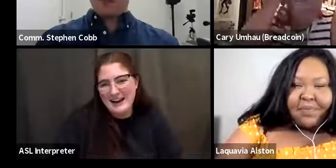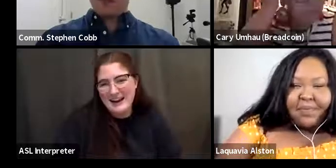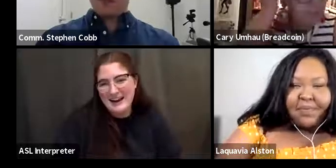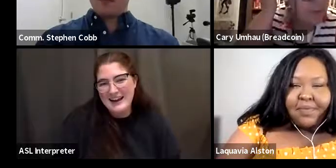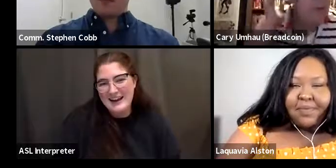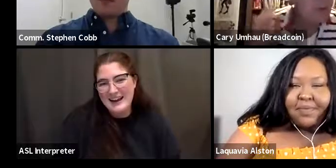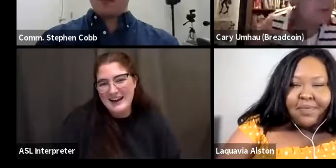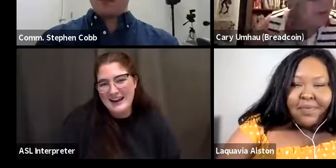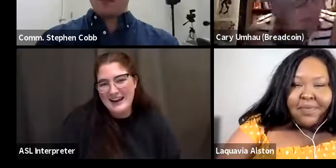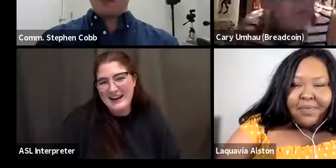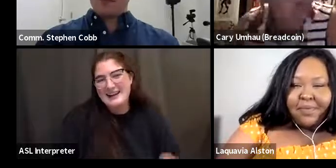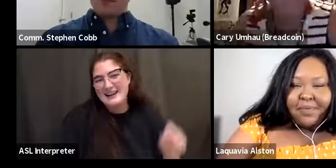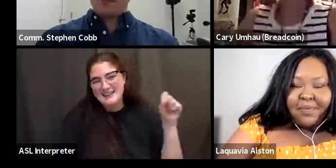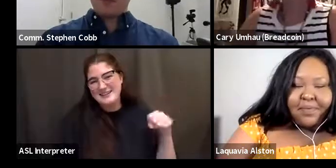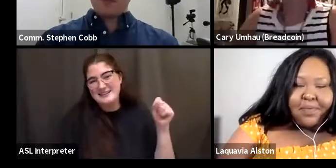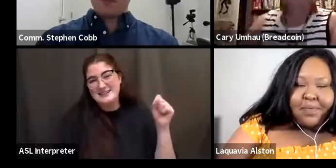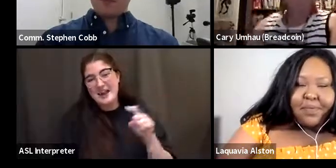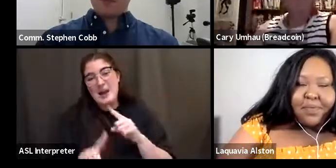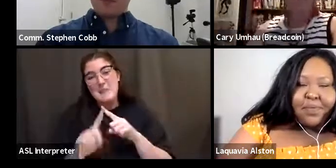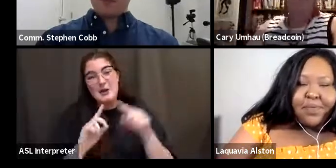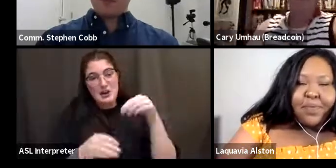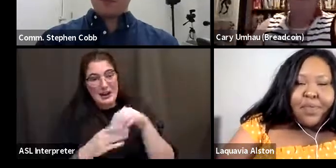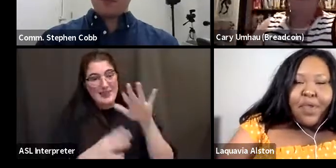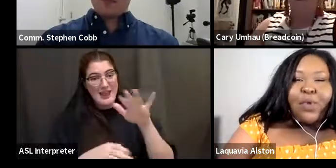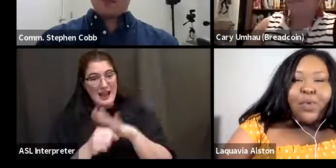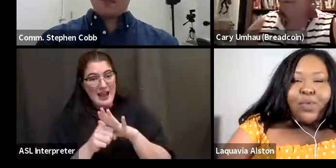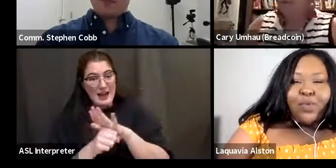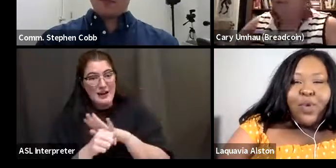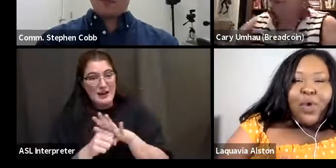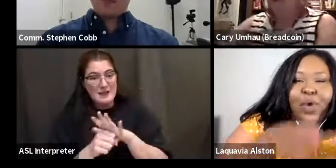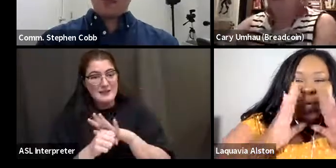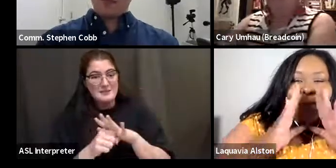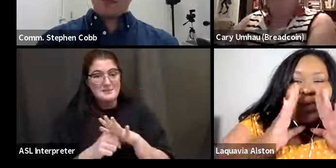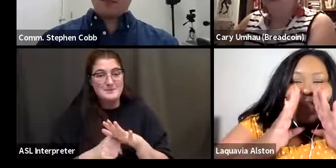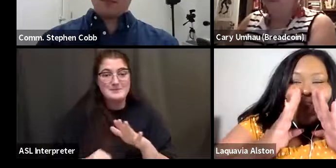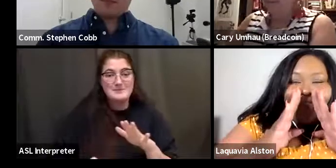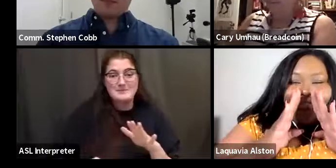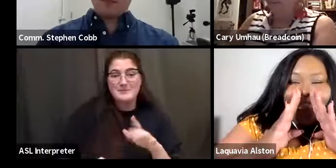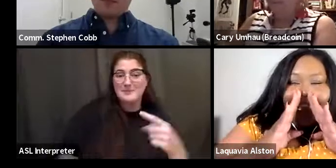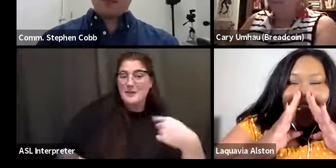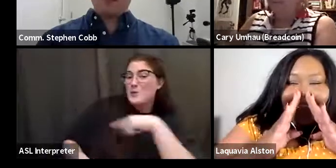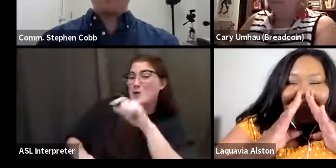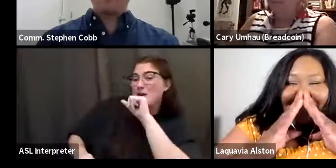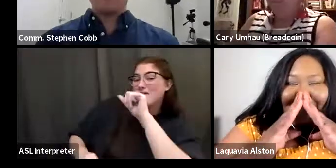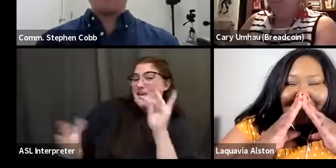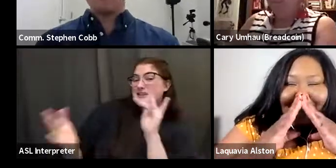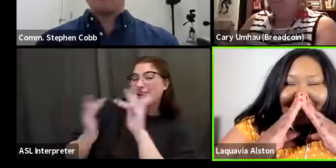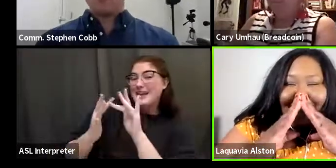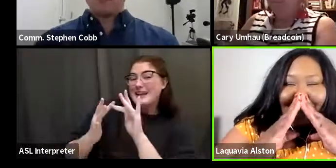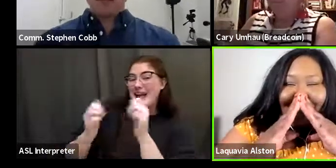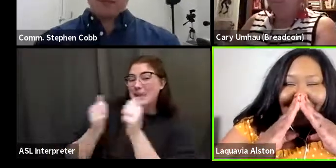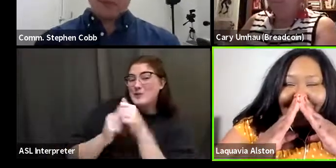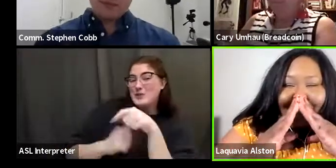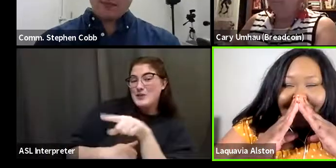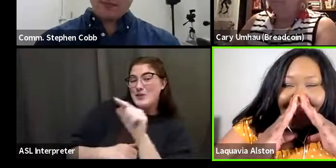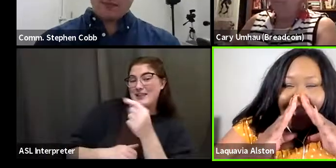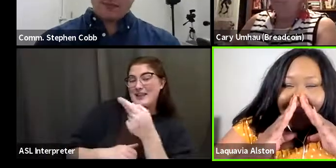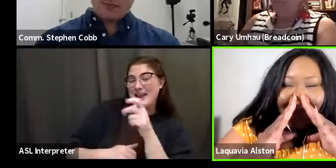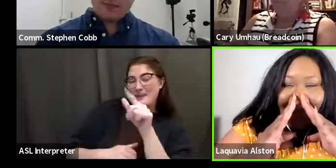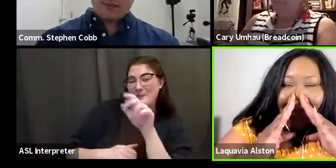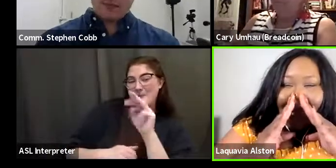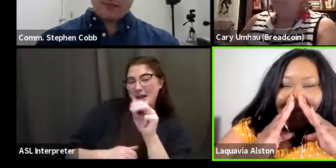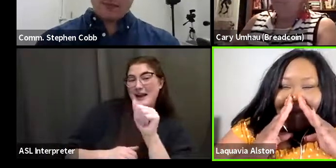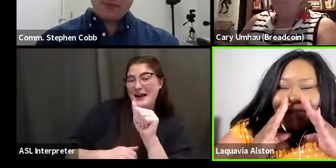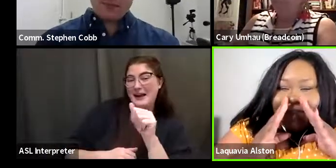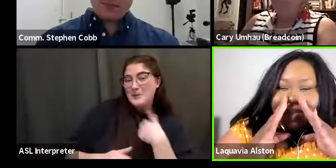Yes. Yeah, but you're in that area, correct? Yes, I am. We would love to connect, Ms. Thelma. We would love to